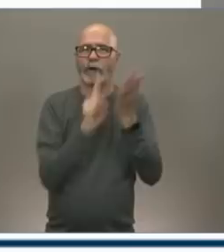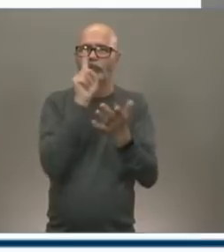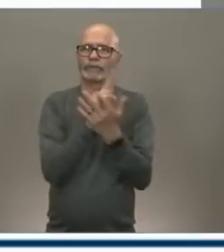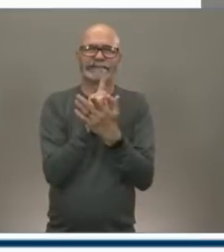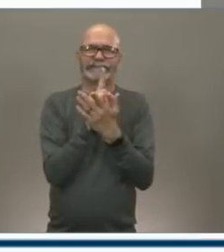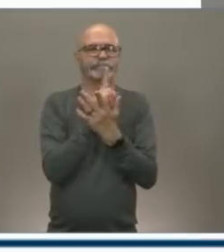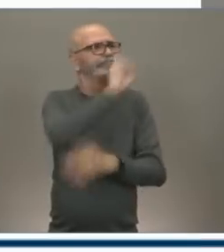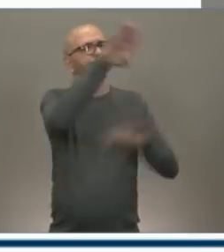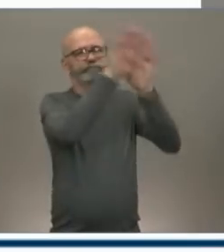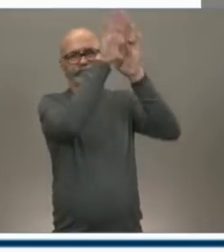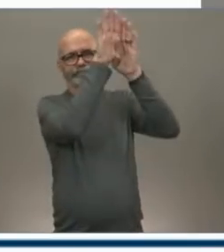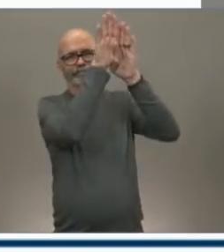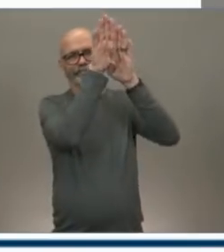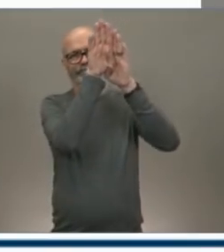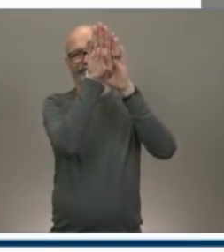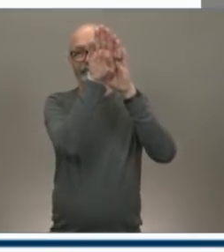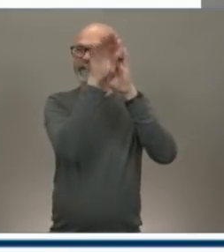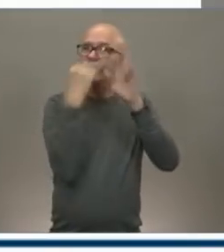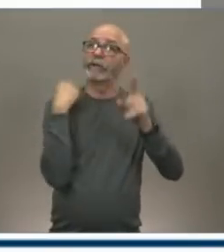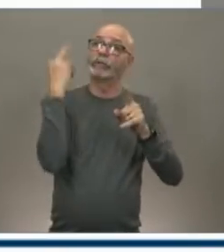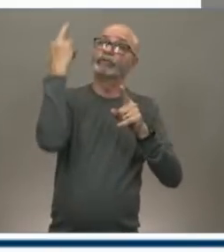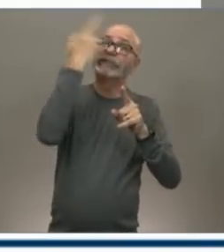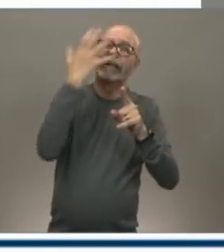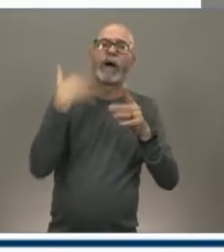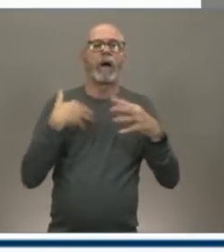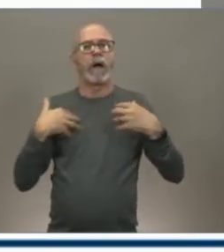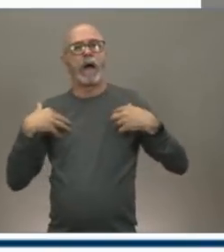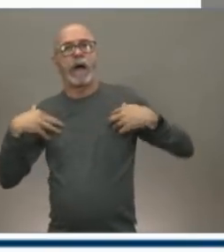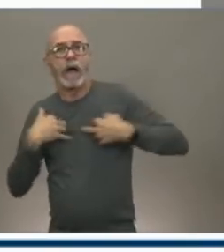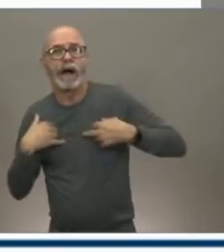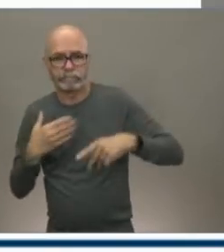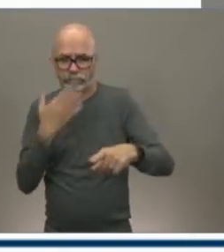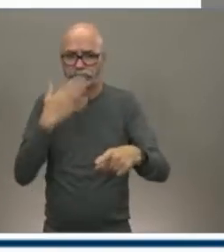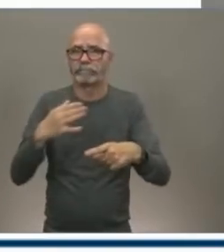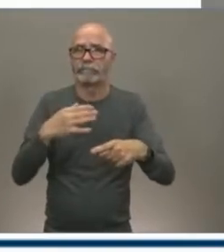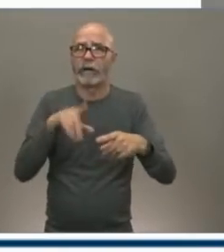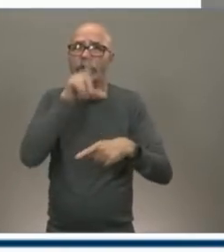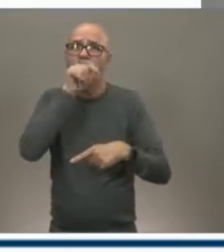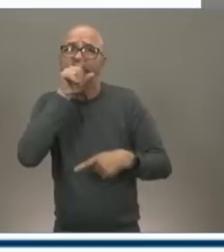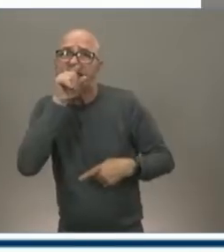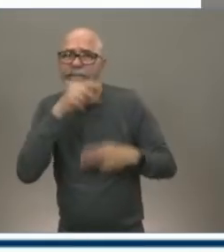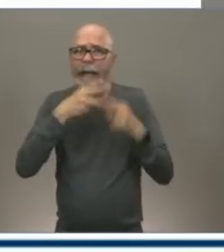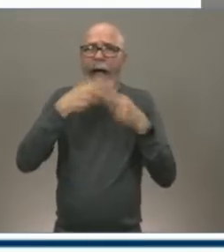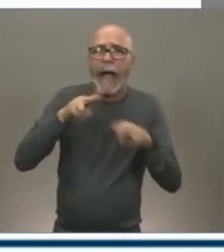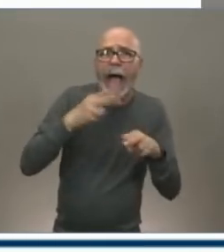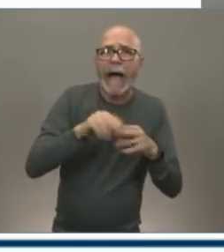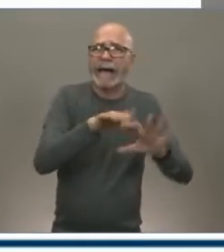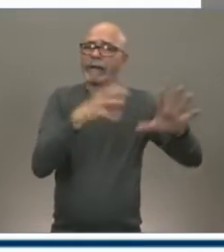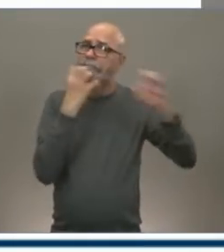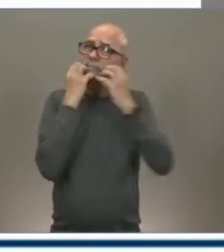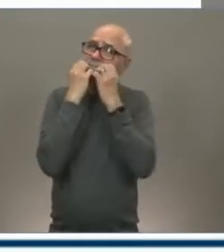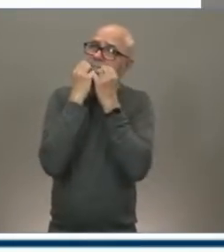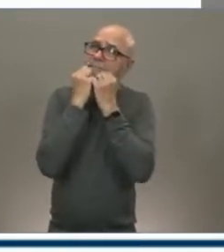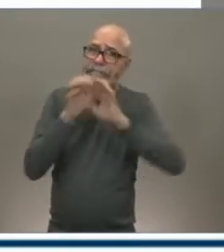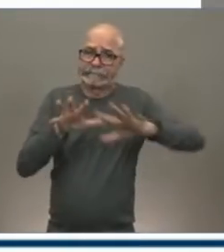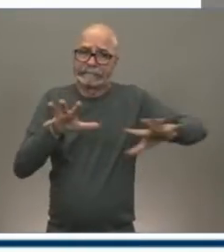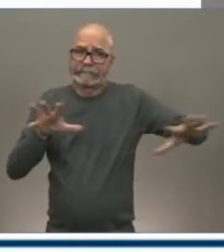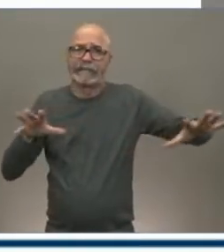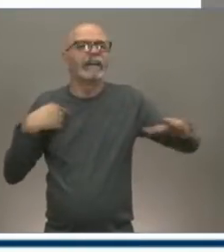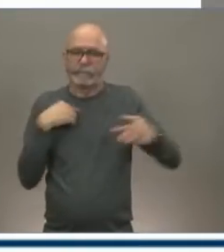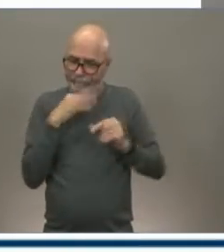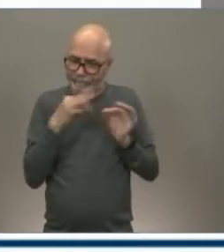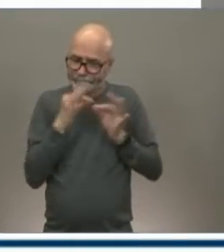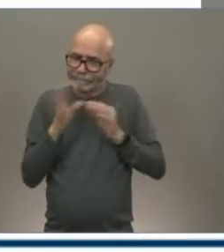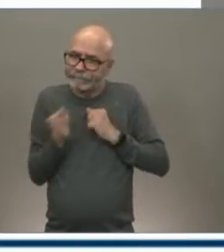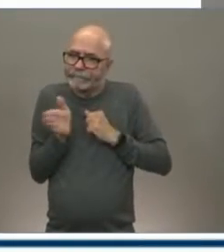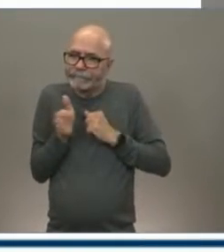down for lots of reasons, animal welfare being one of those. But we're closing the plant down temporarily, moving in quickly with testing of workers to